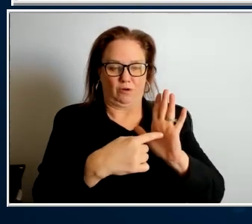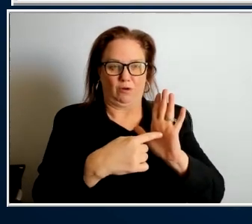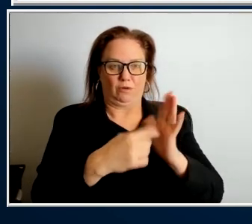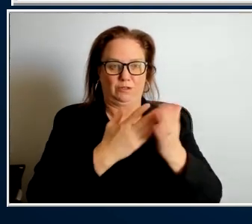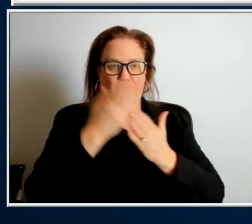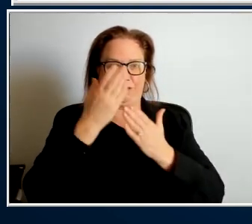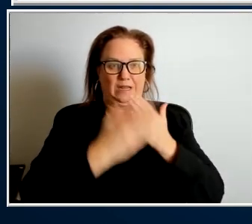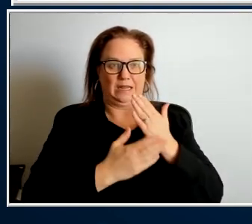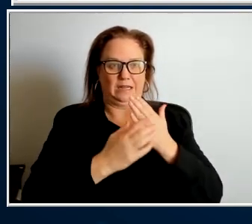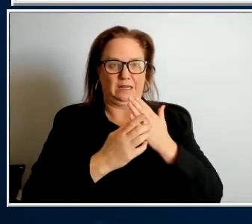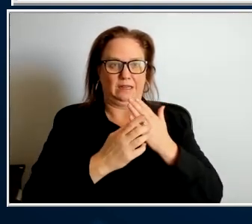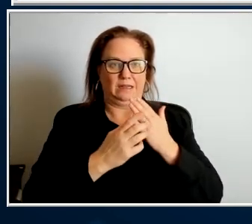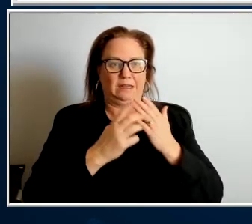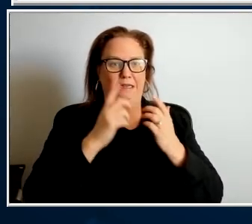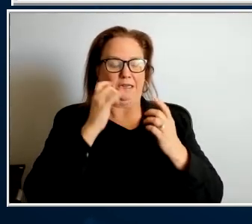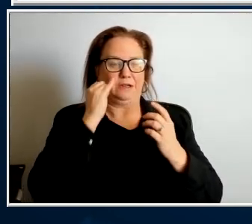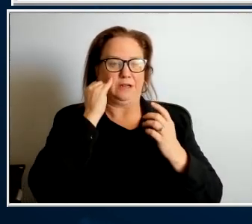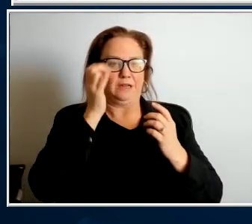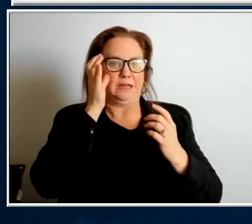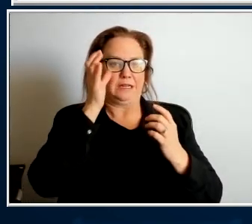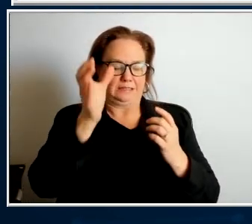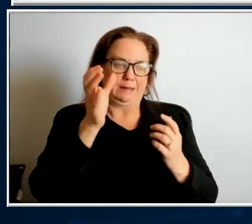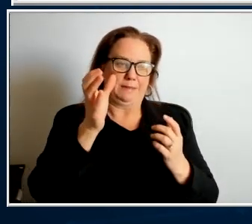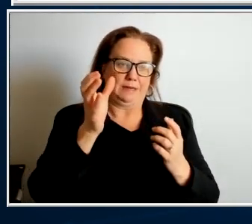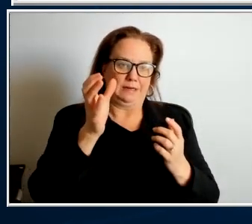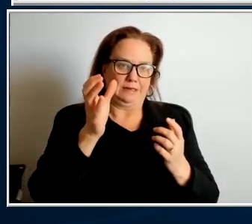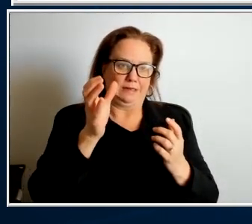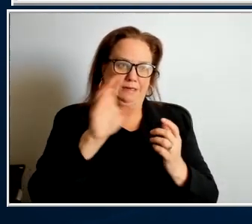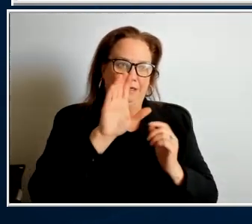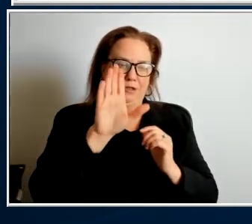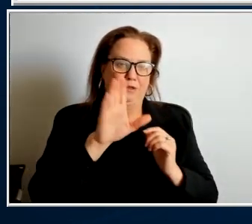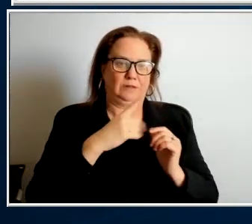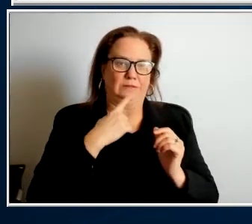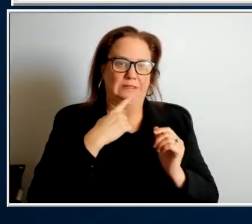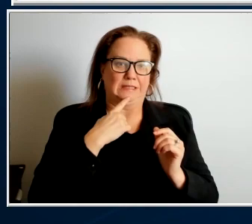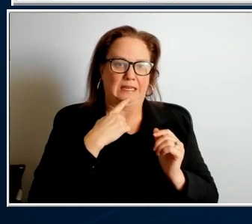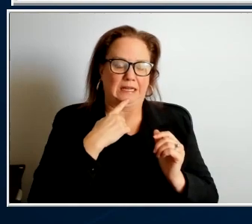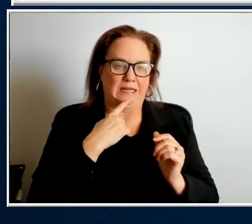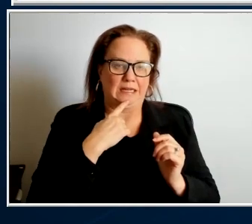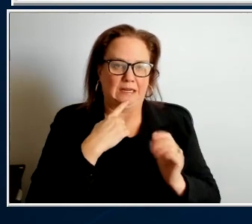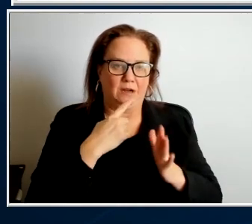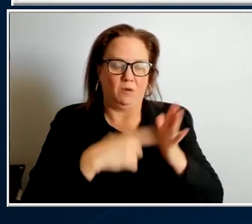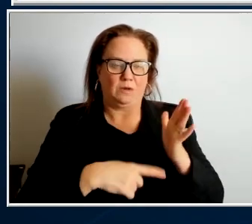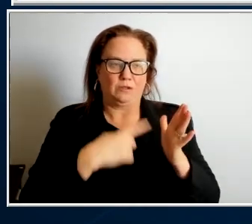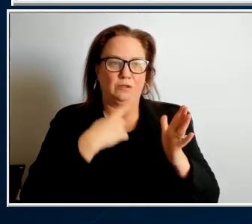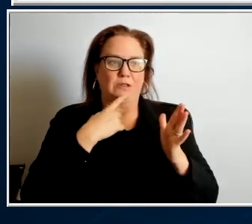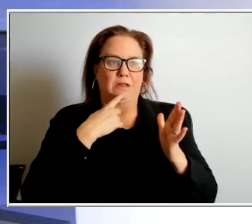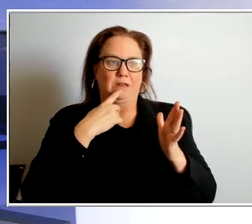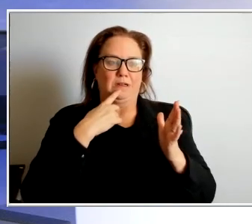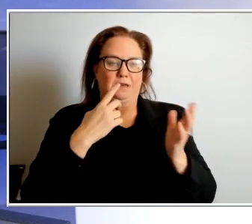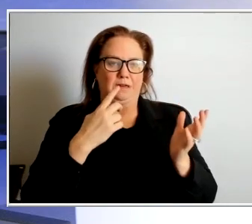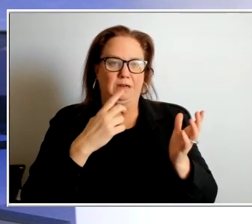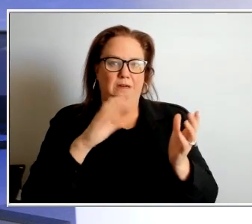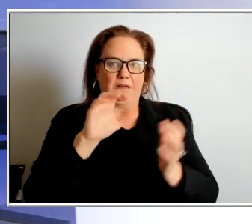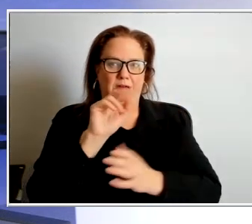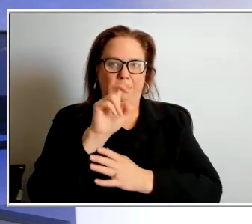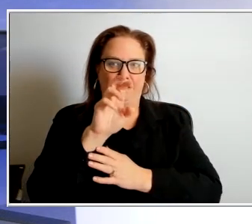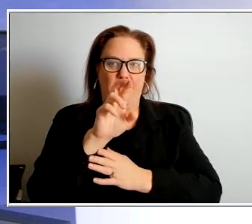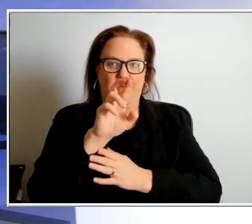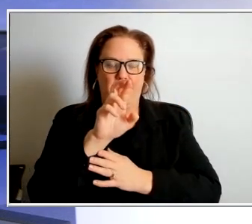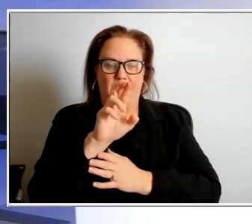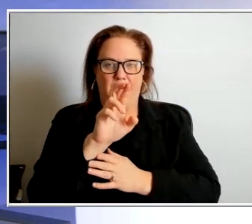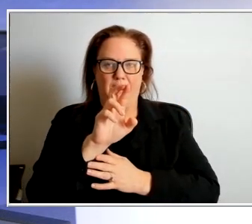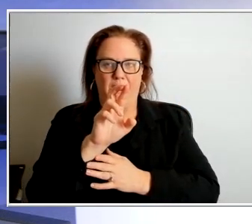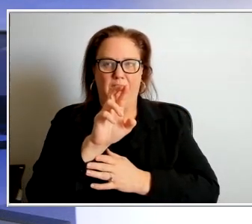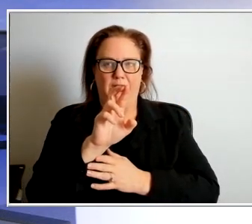like so people can get an idea. But it was, and you had said that what you saw when you saw Conor, it was a